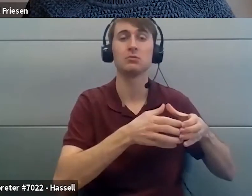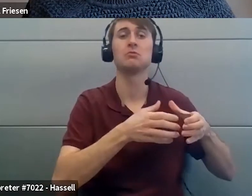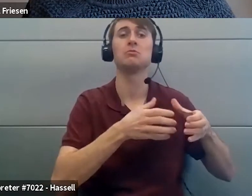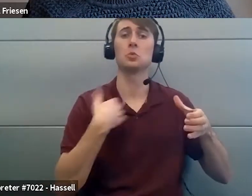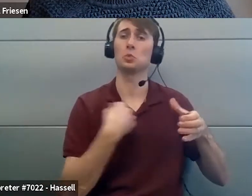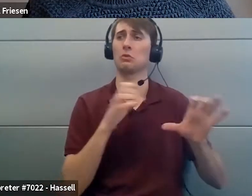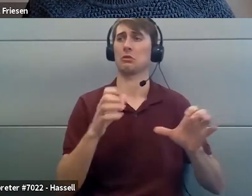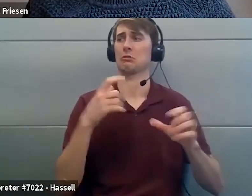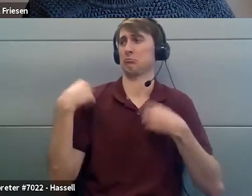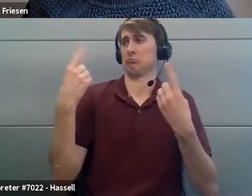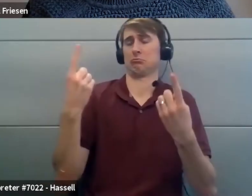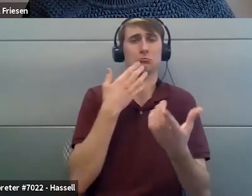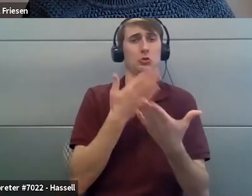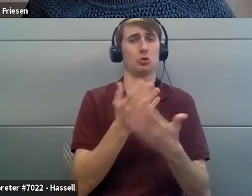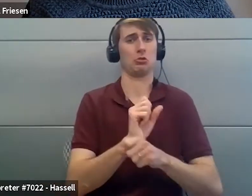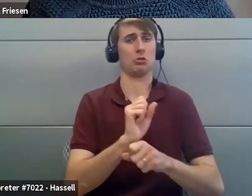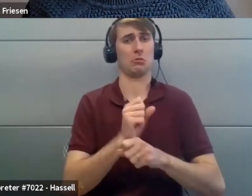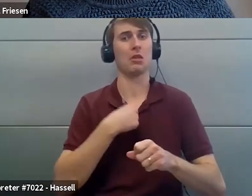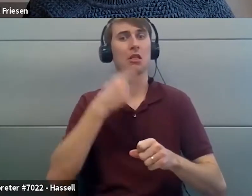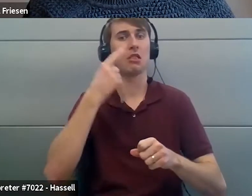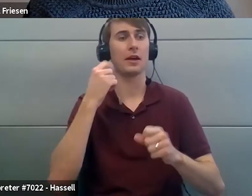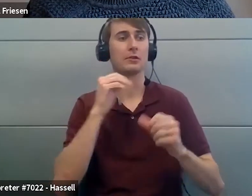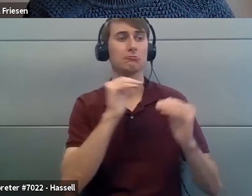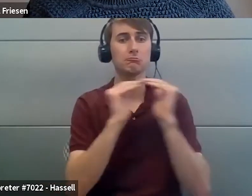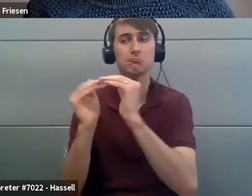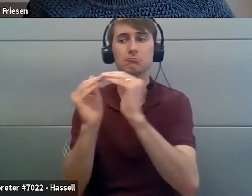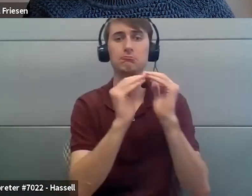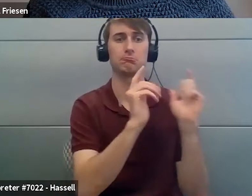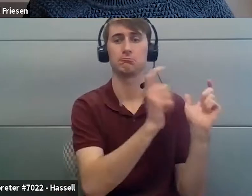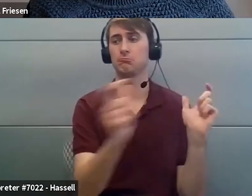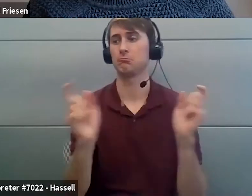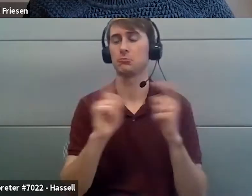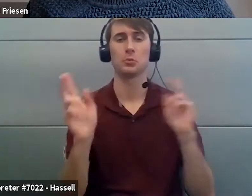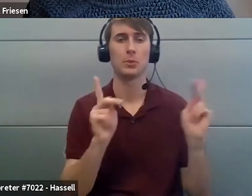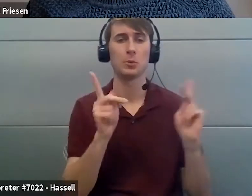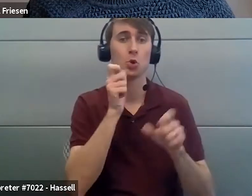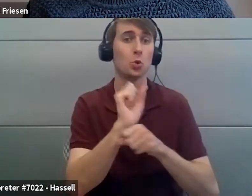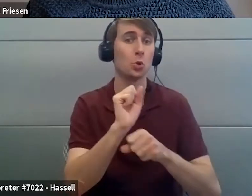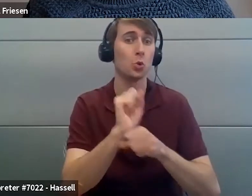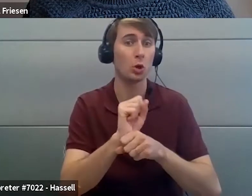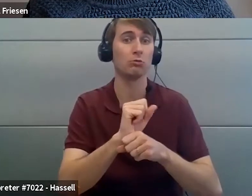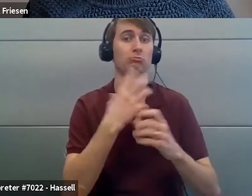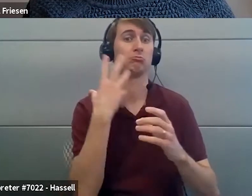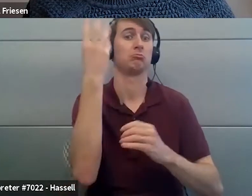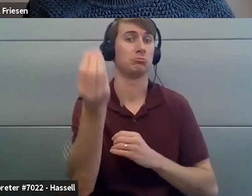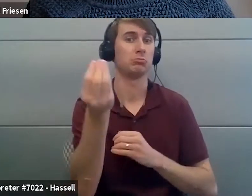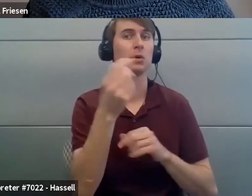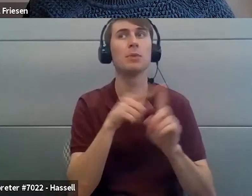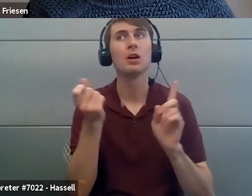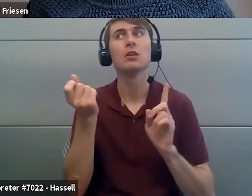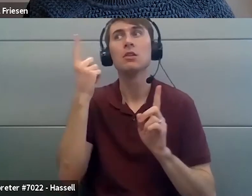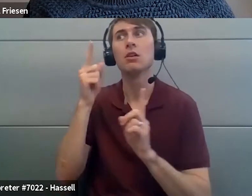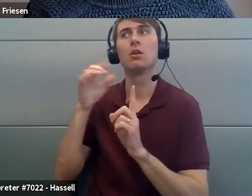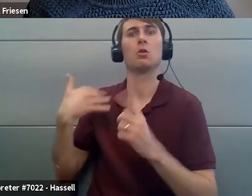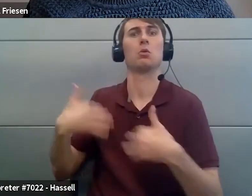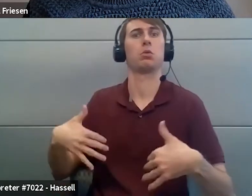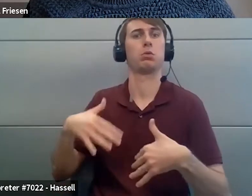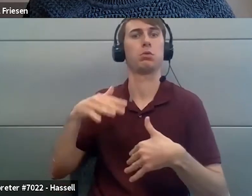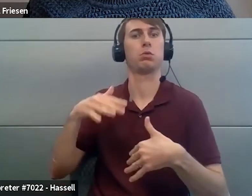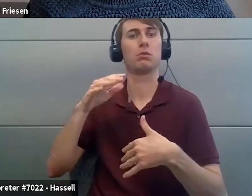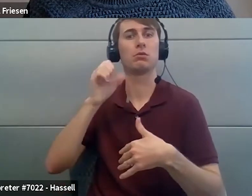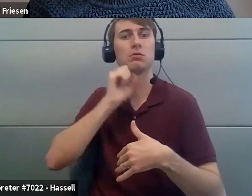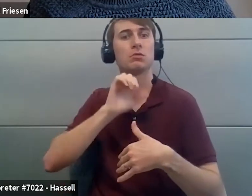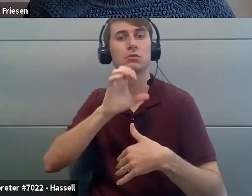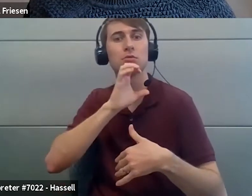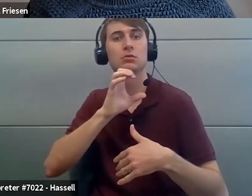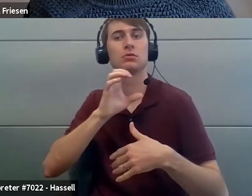distribution of our vaccines. We've worked really hard on that, but we also realize that our seniors are at great risk for